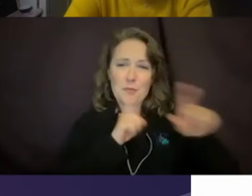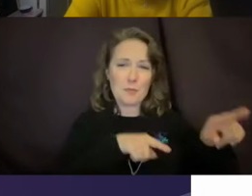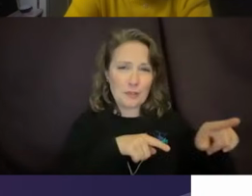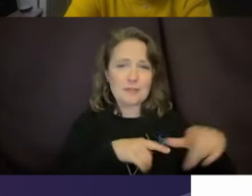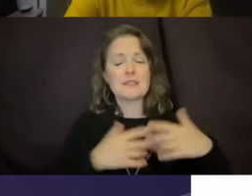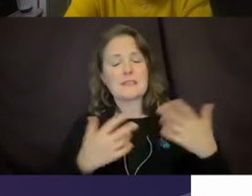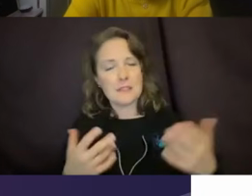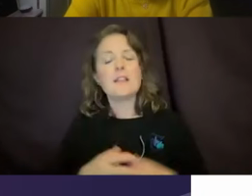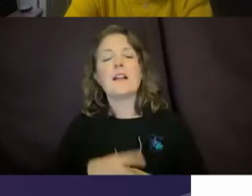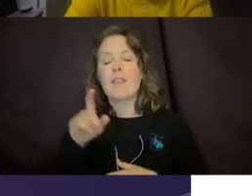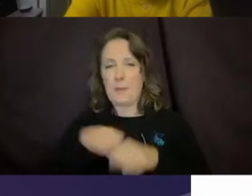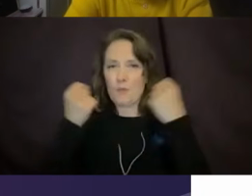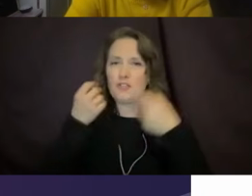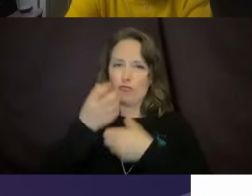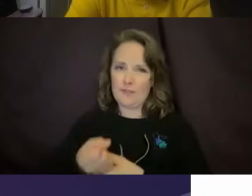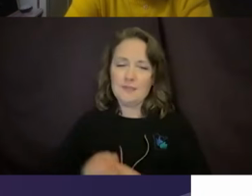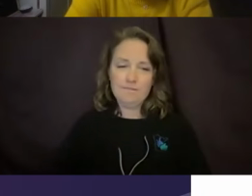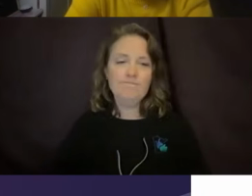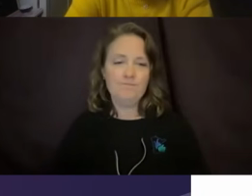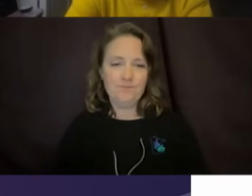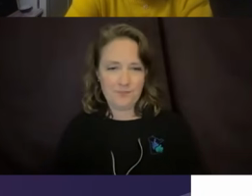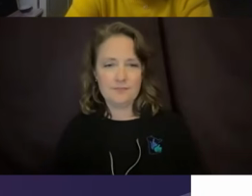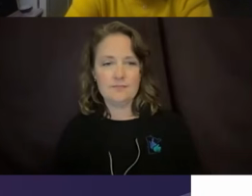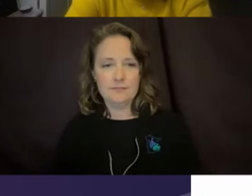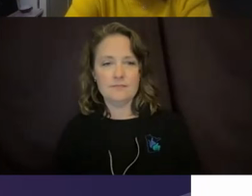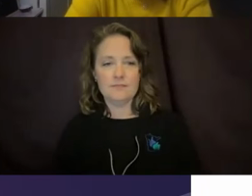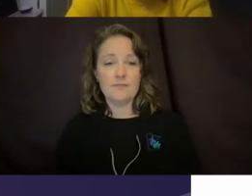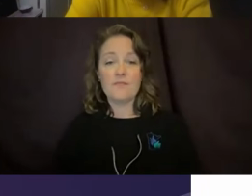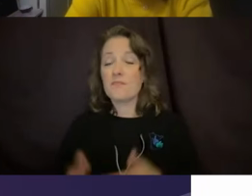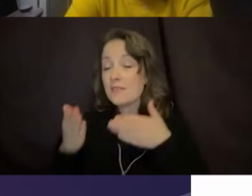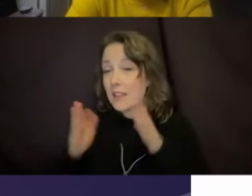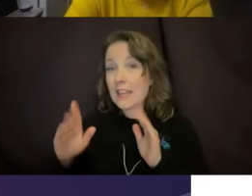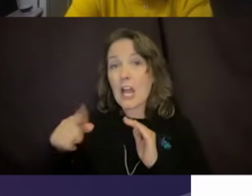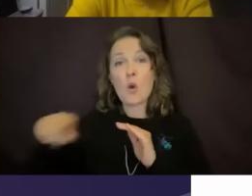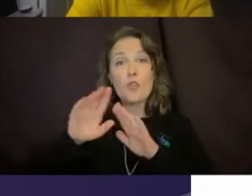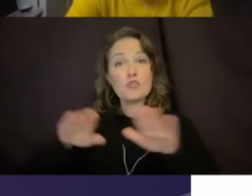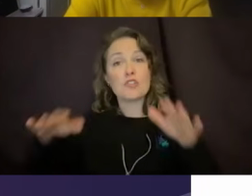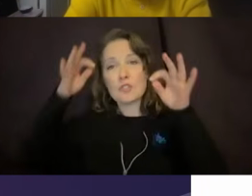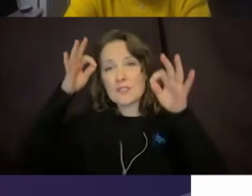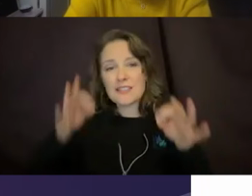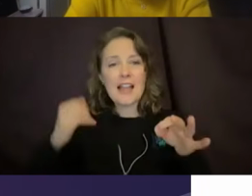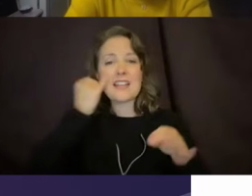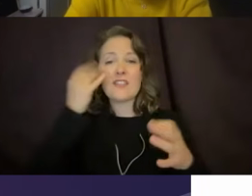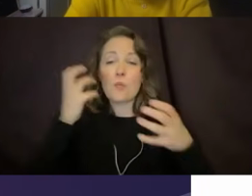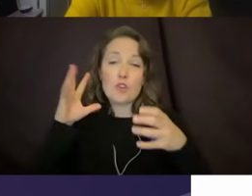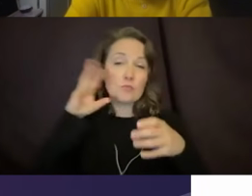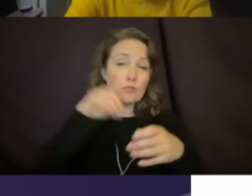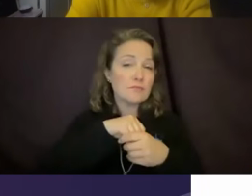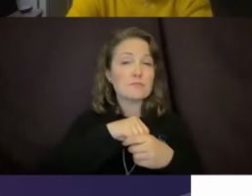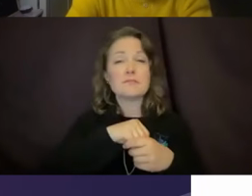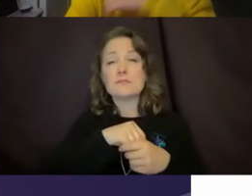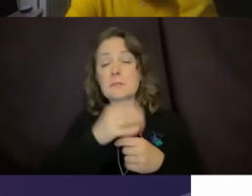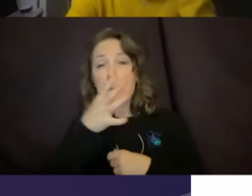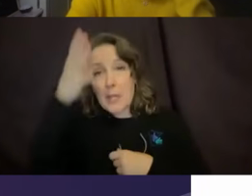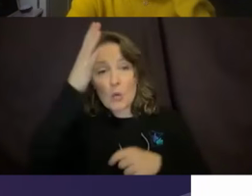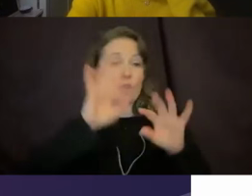you told them now. Allowing children to decide how much they want to be a part of parent or family recovery work. So again, that's